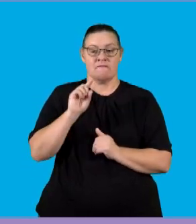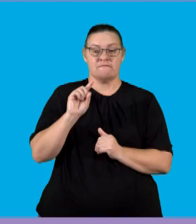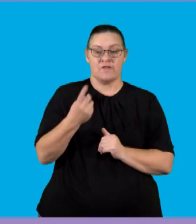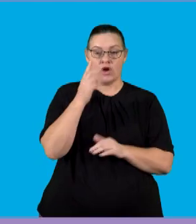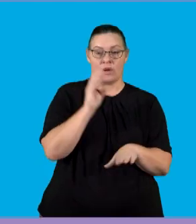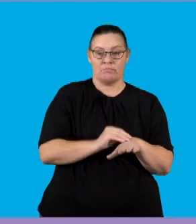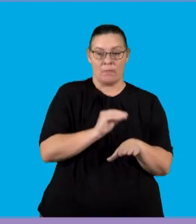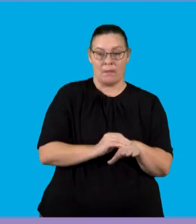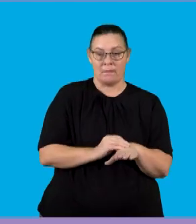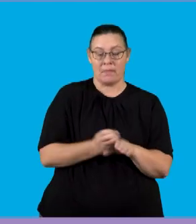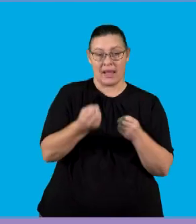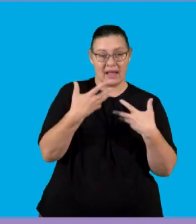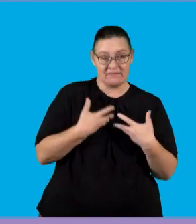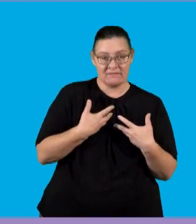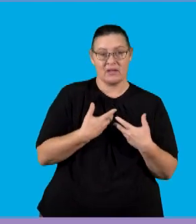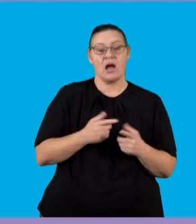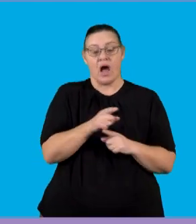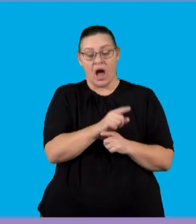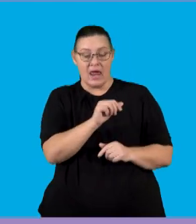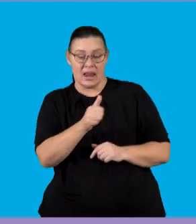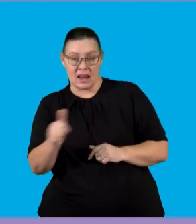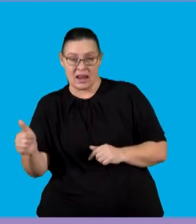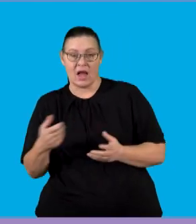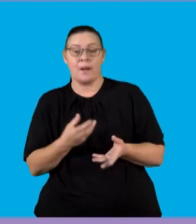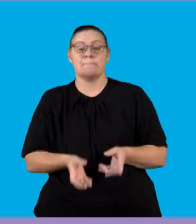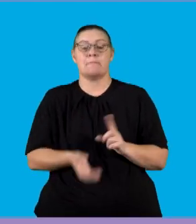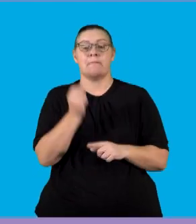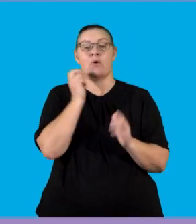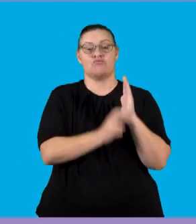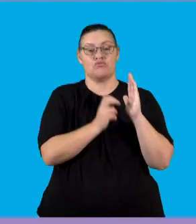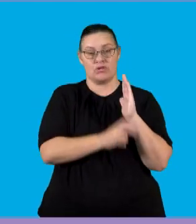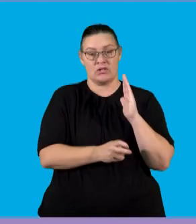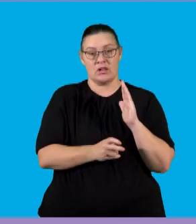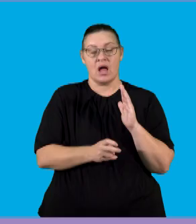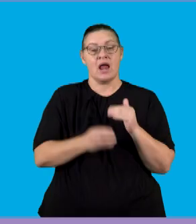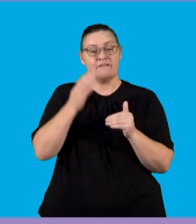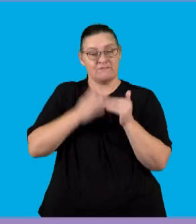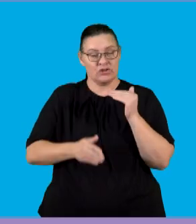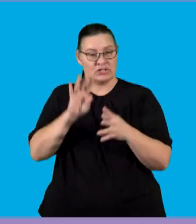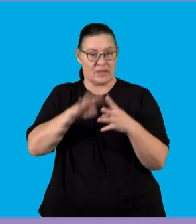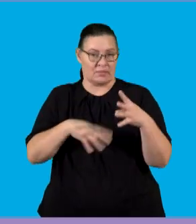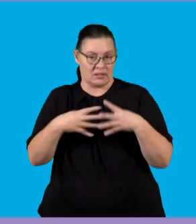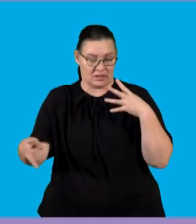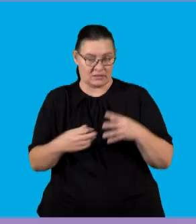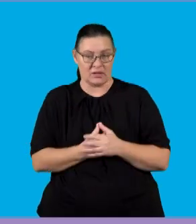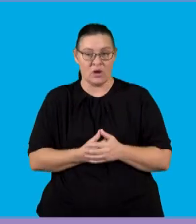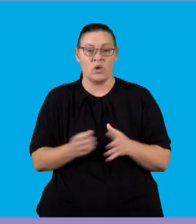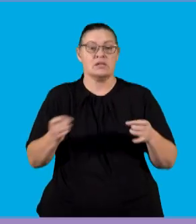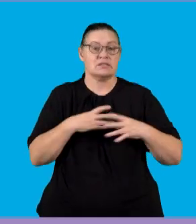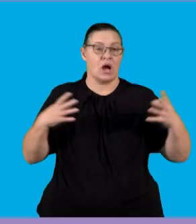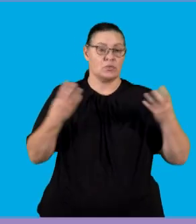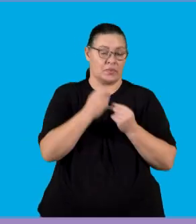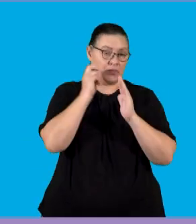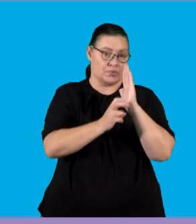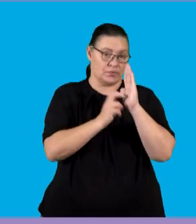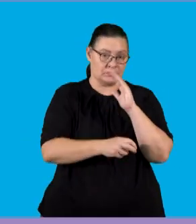the first problem that we are given here, it says in the following numeric pattern, find the rule and complete the table. So we are going to start